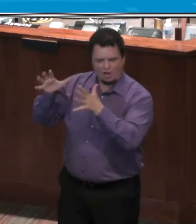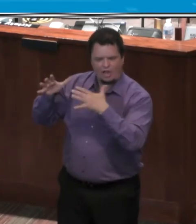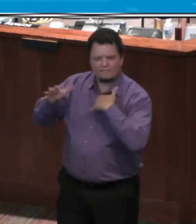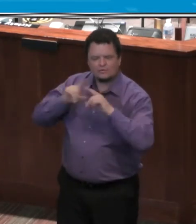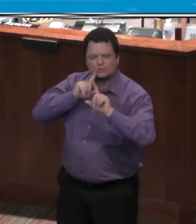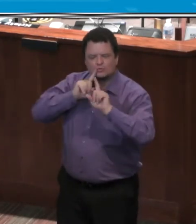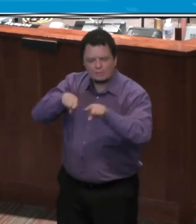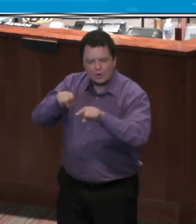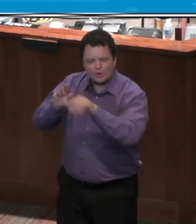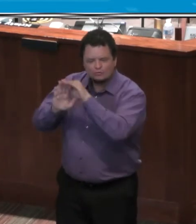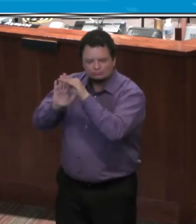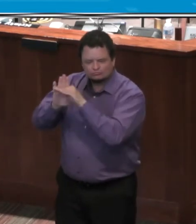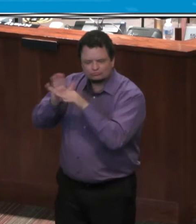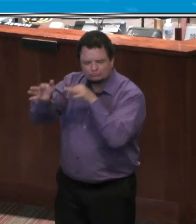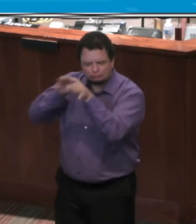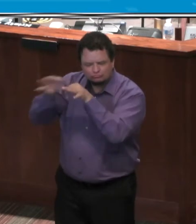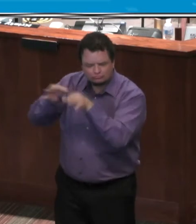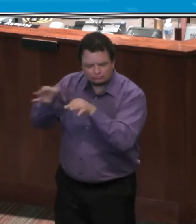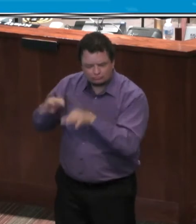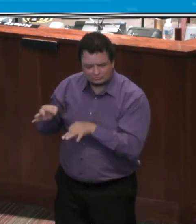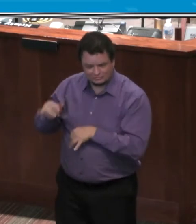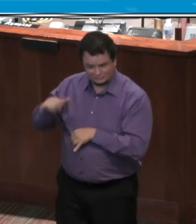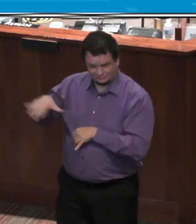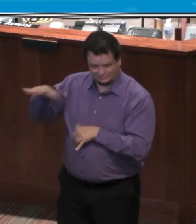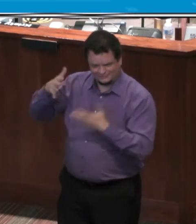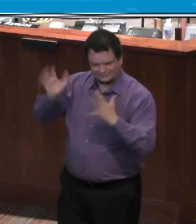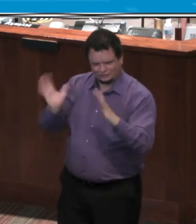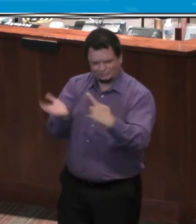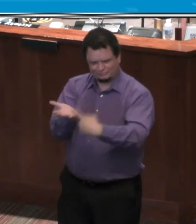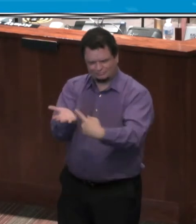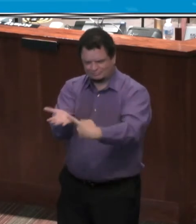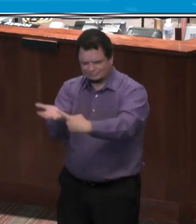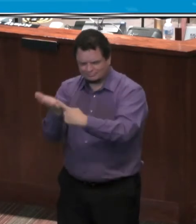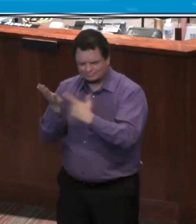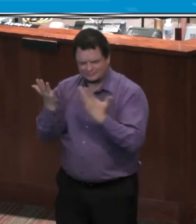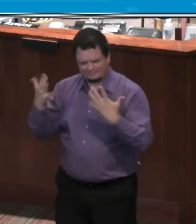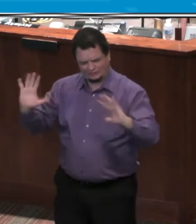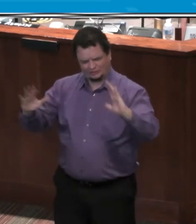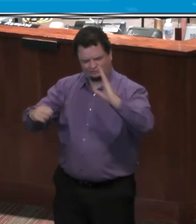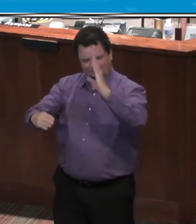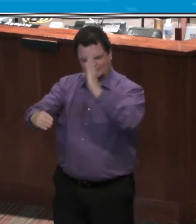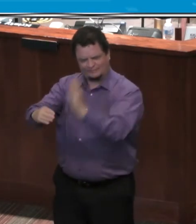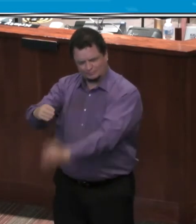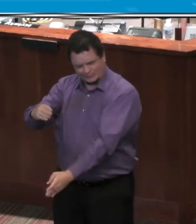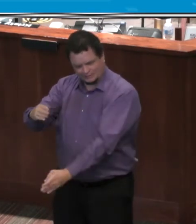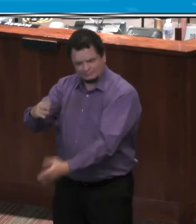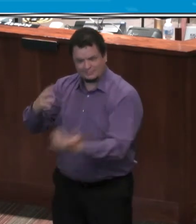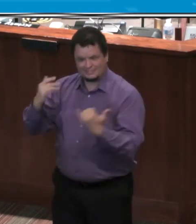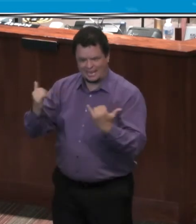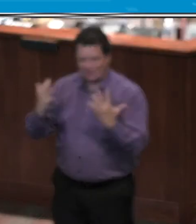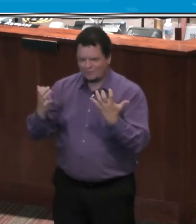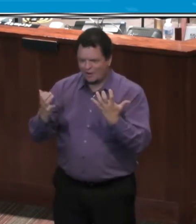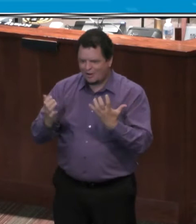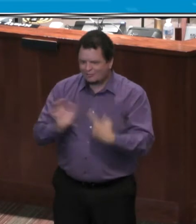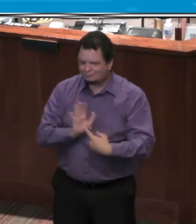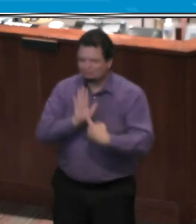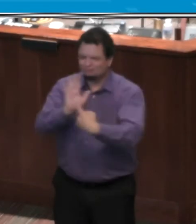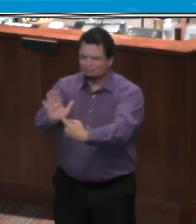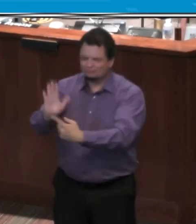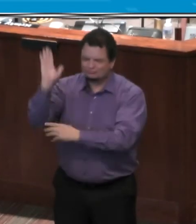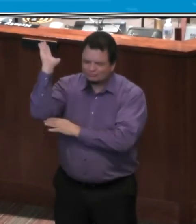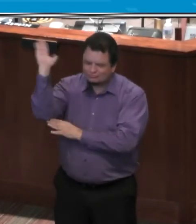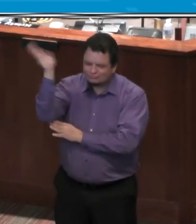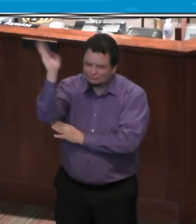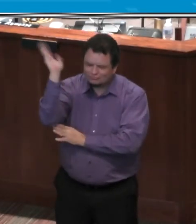just completed, and we would like to present on that and all of the good work that goes on with public